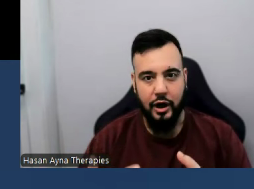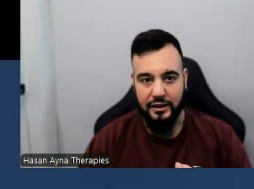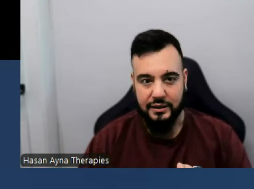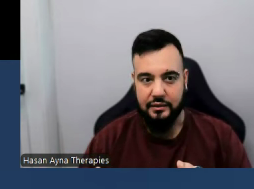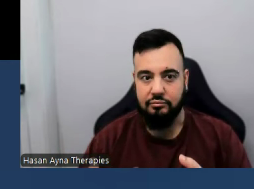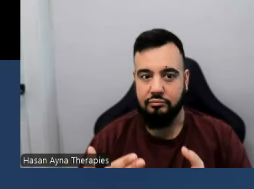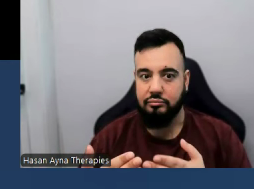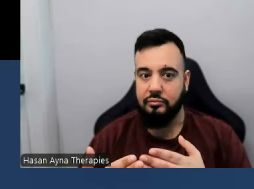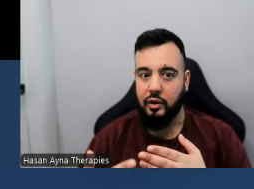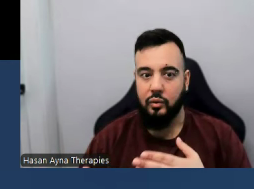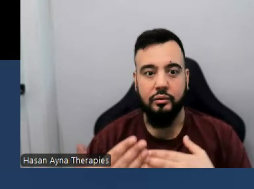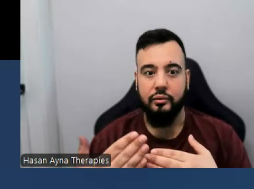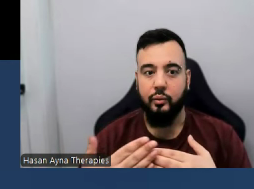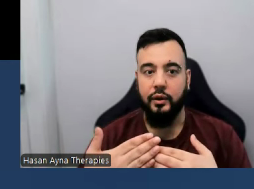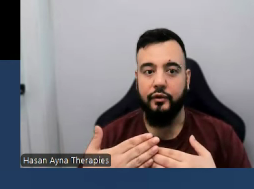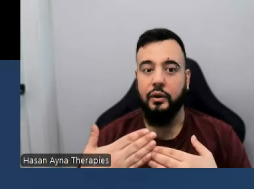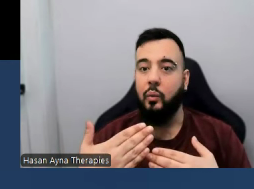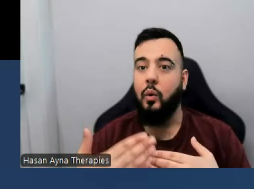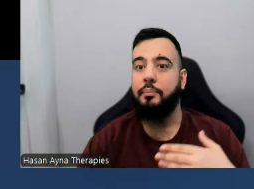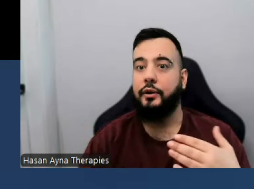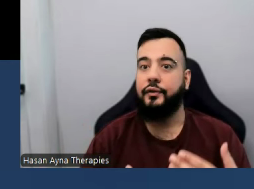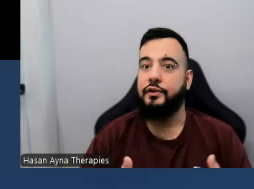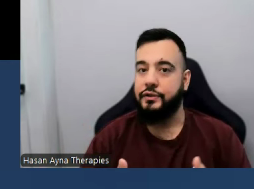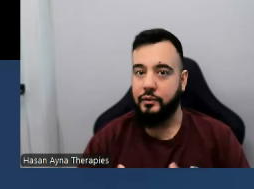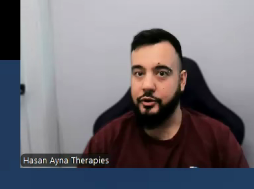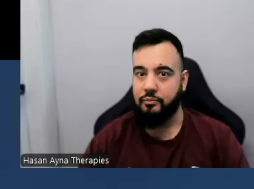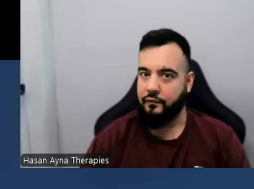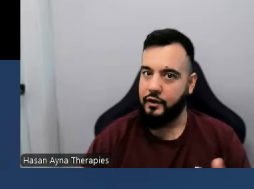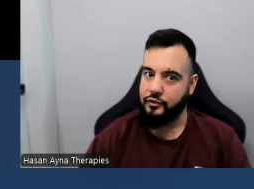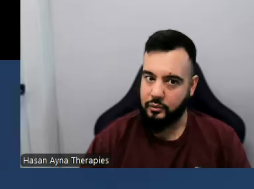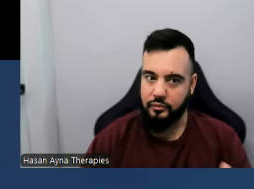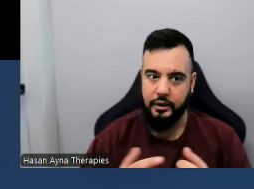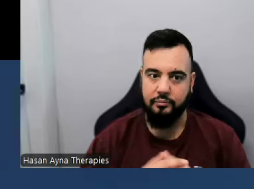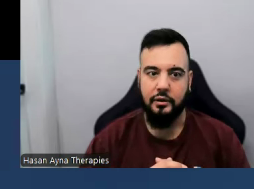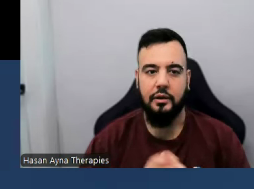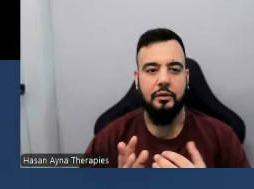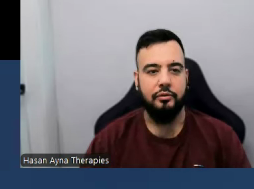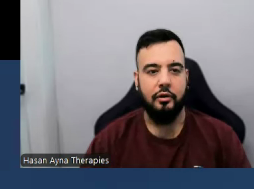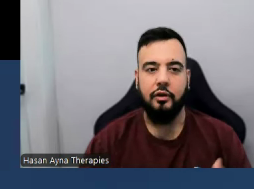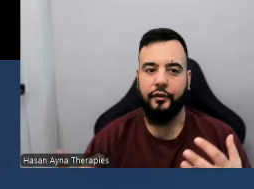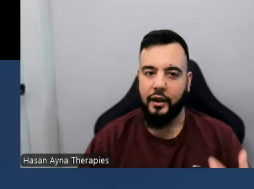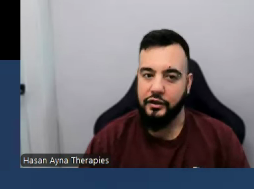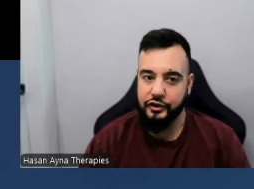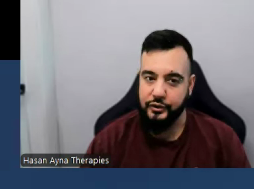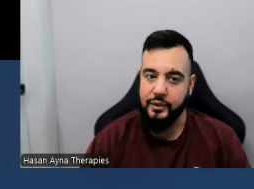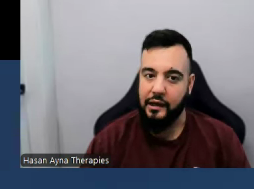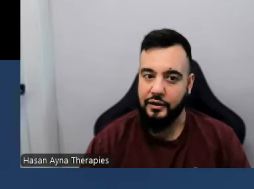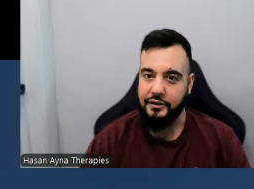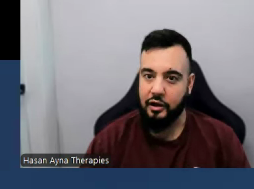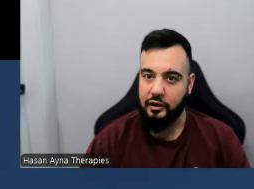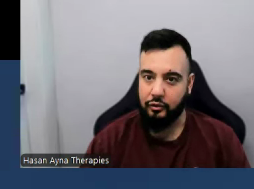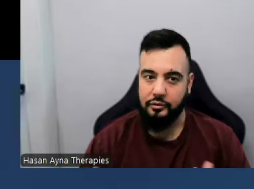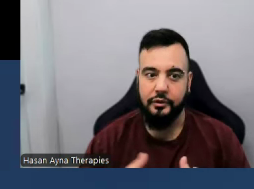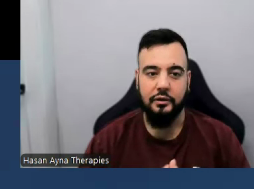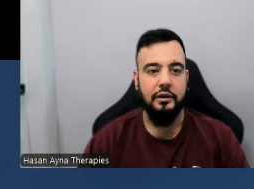Keep practicing with doing a one-person description. My friend told me. Progress that into